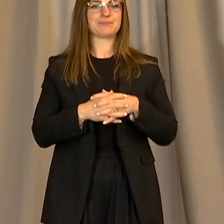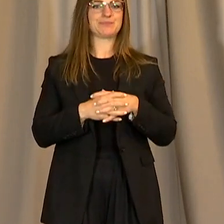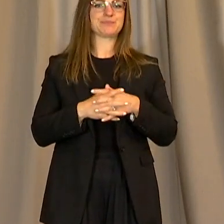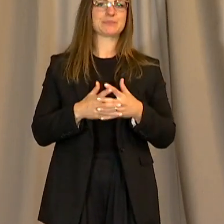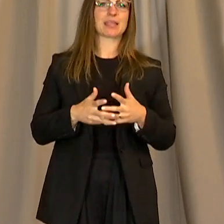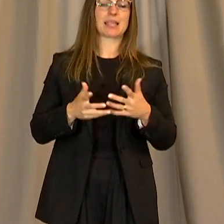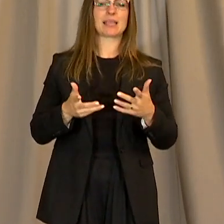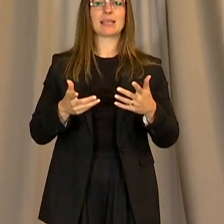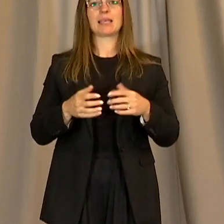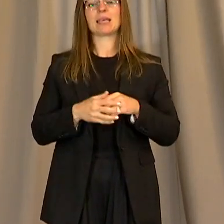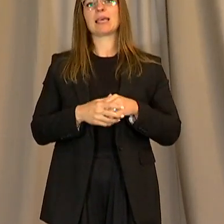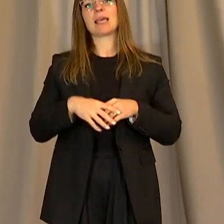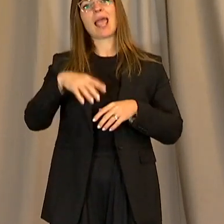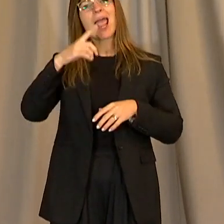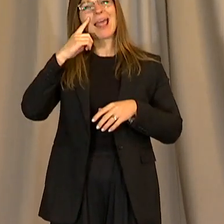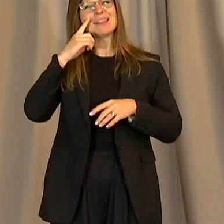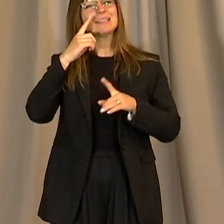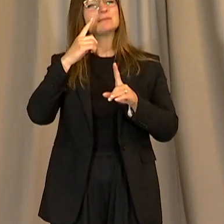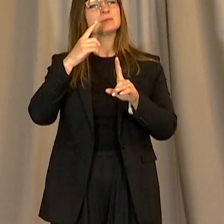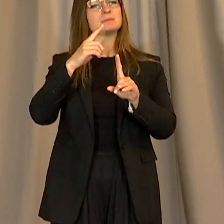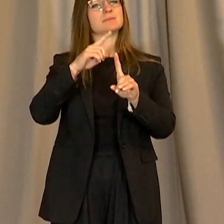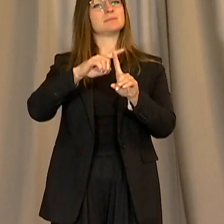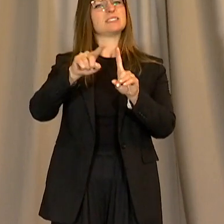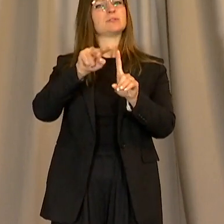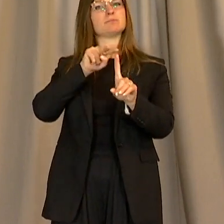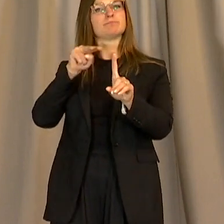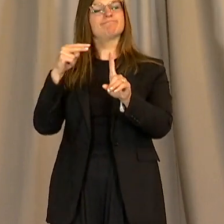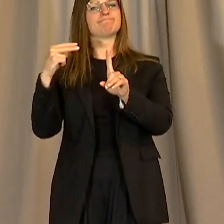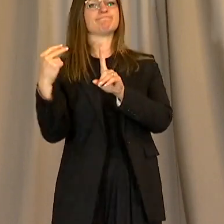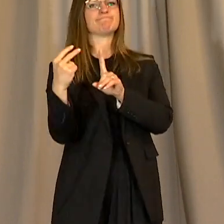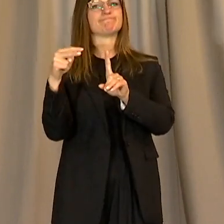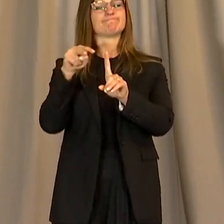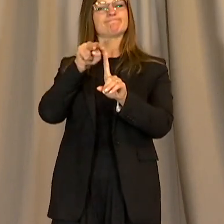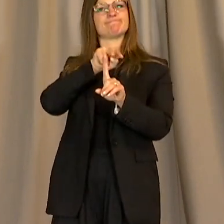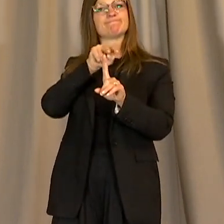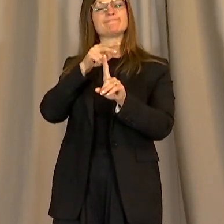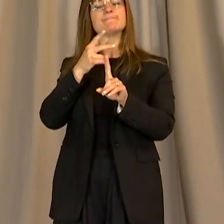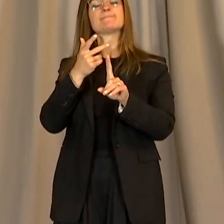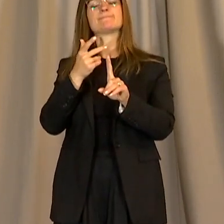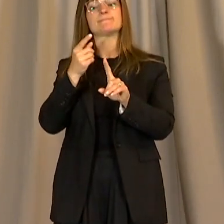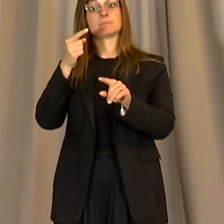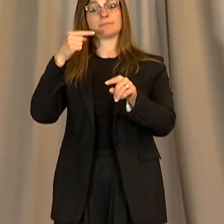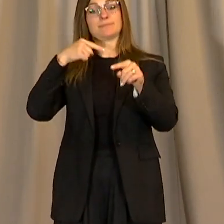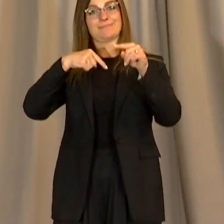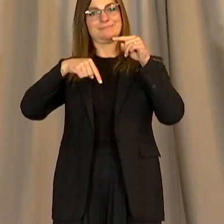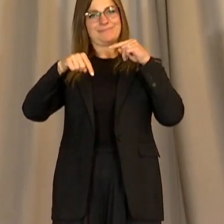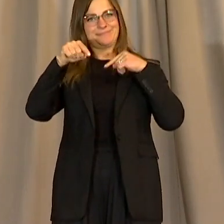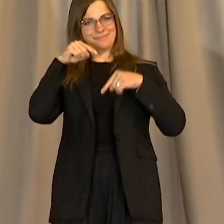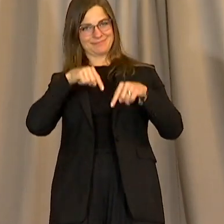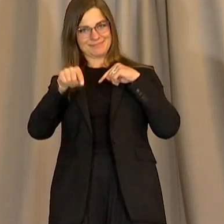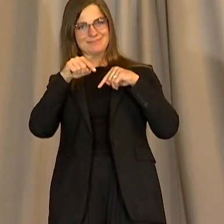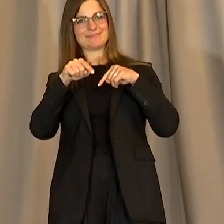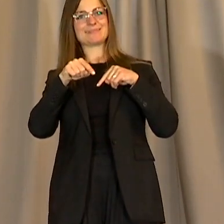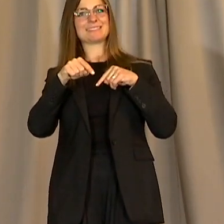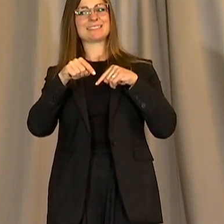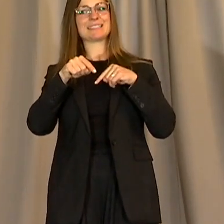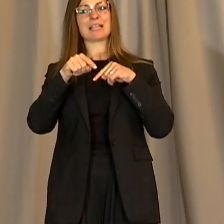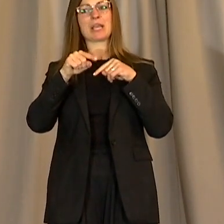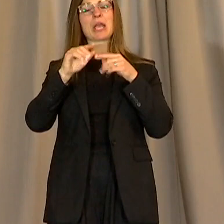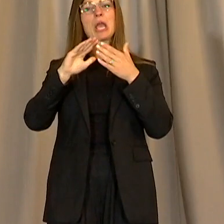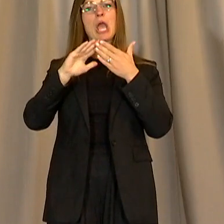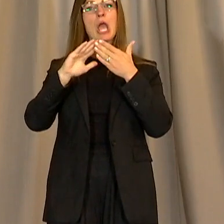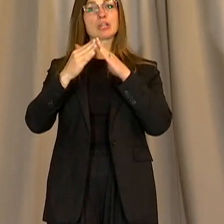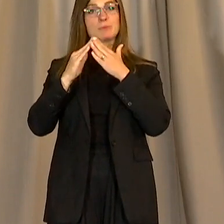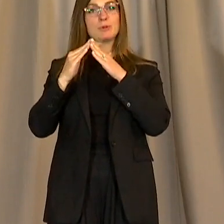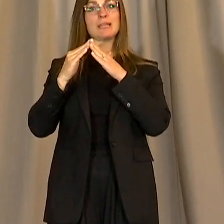I think from a couple different angles. Again, going back to serving a community that is